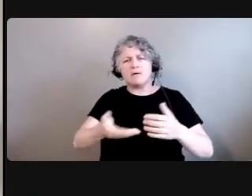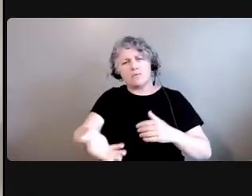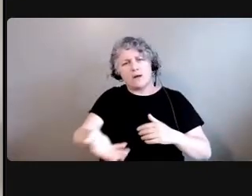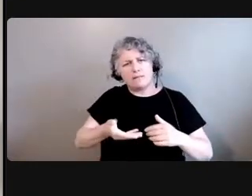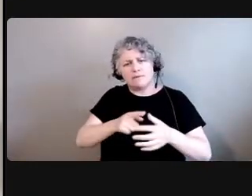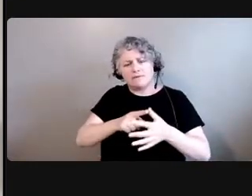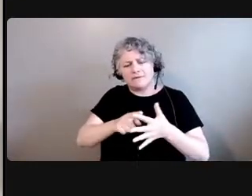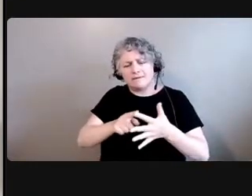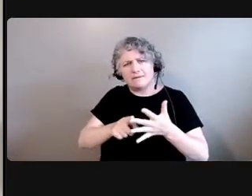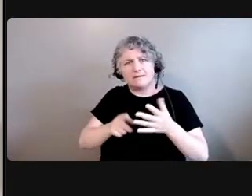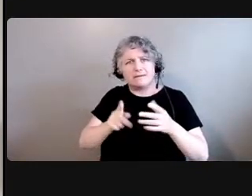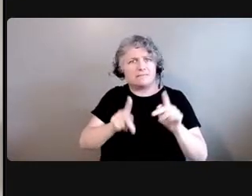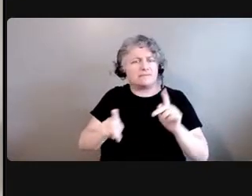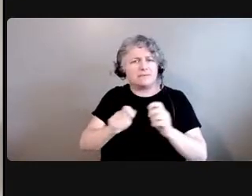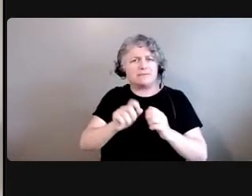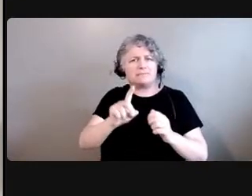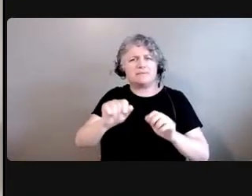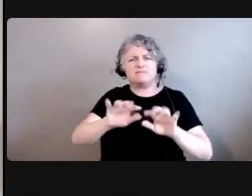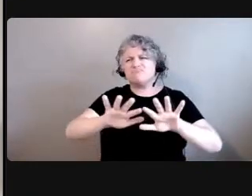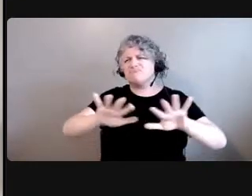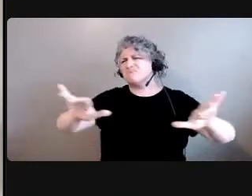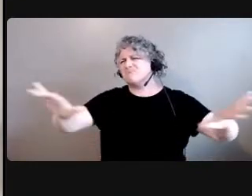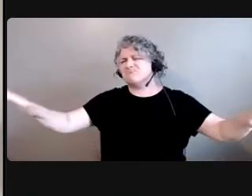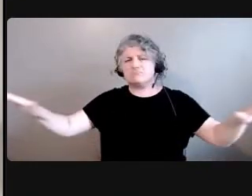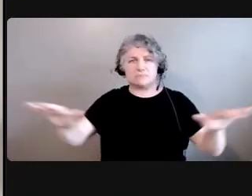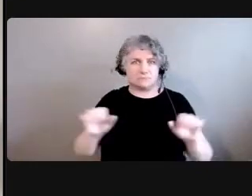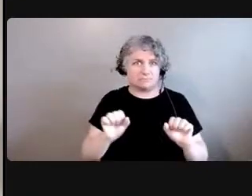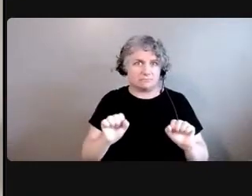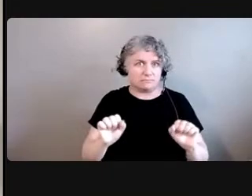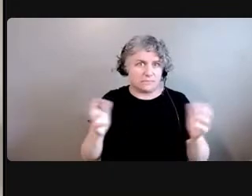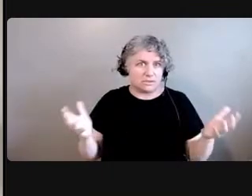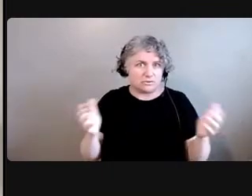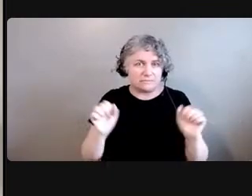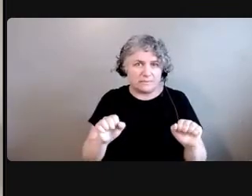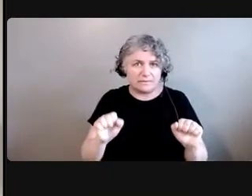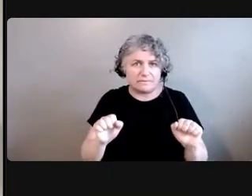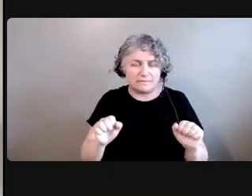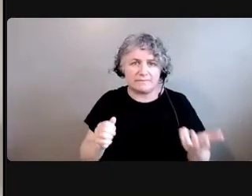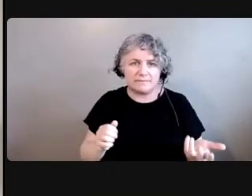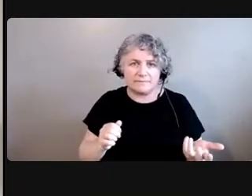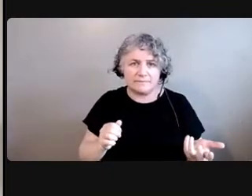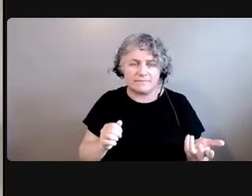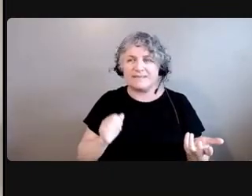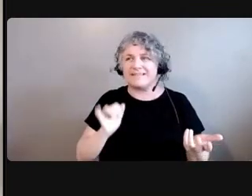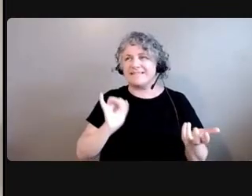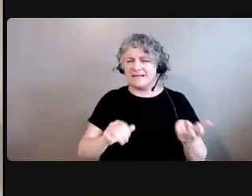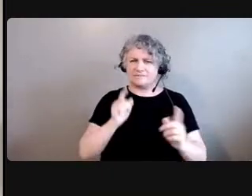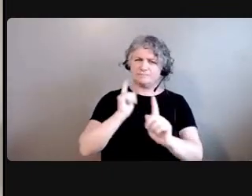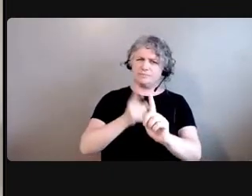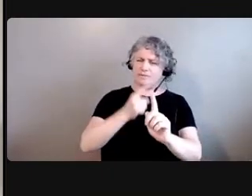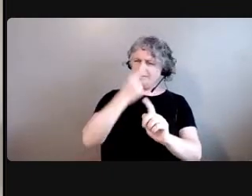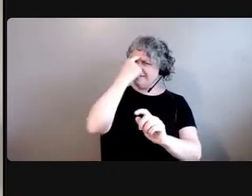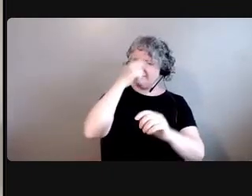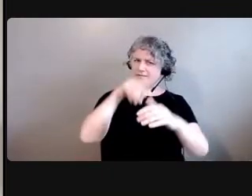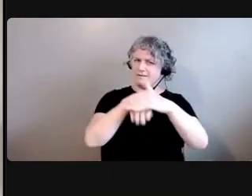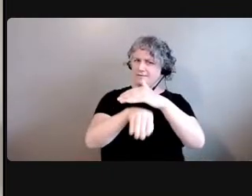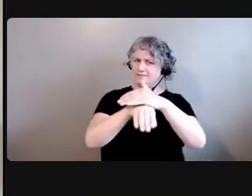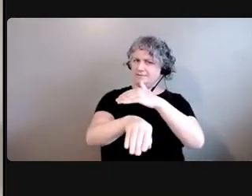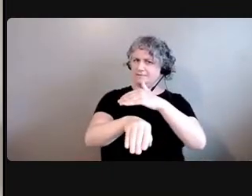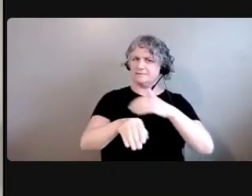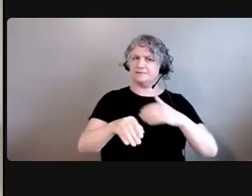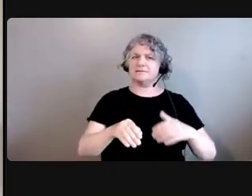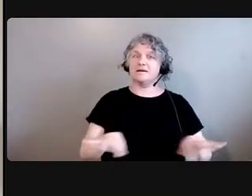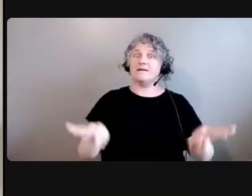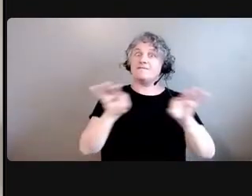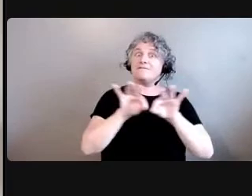persons with disabilities as possible. This is the point about thinking about accessibility. Something that is value positive